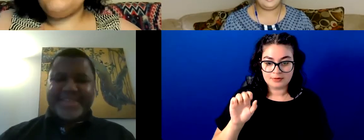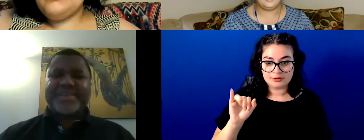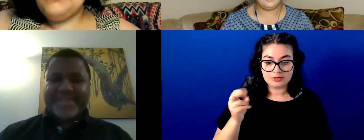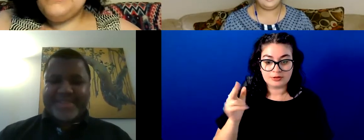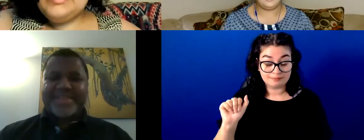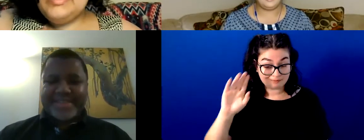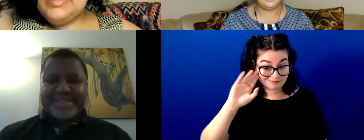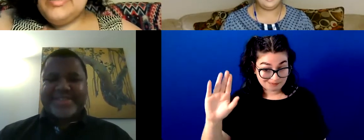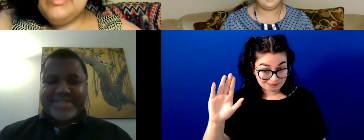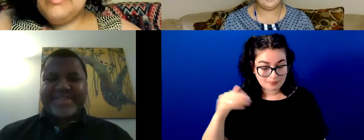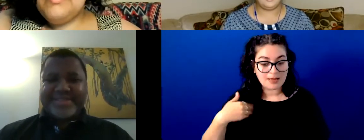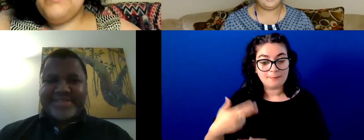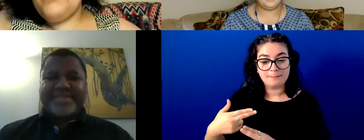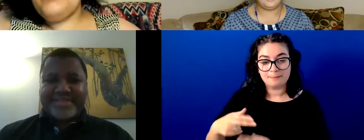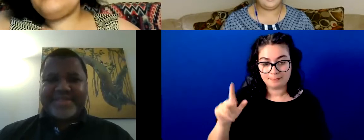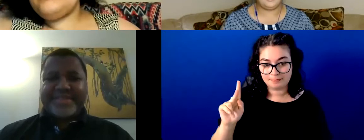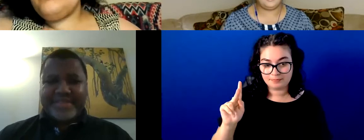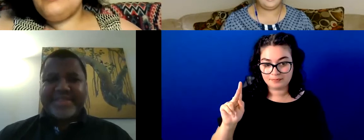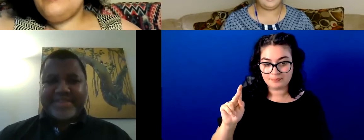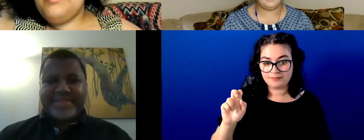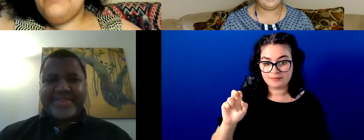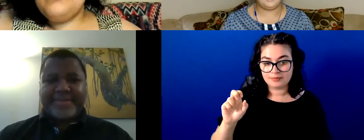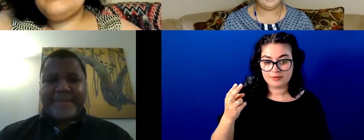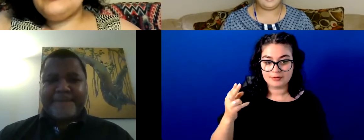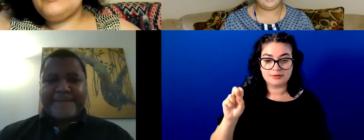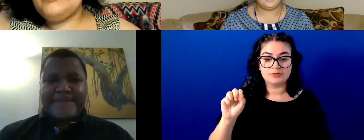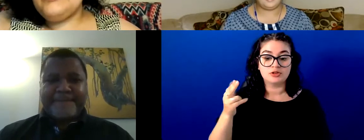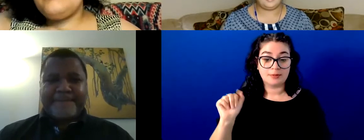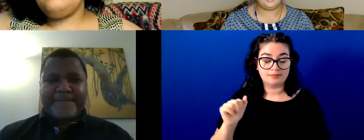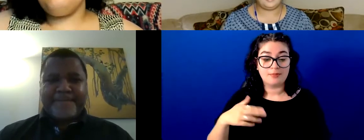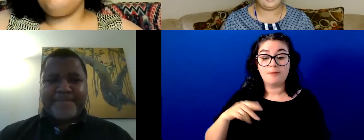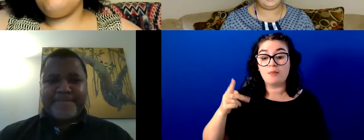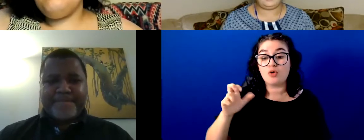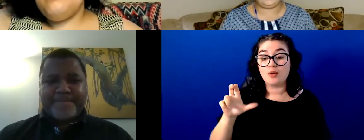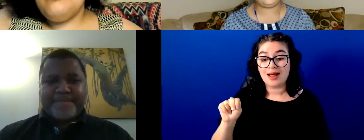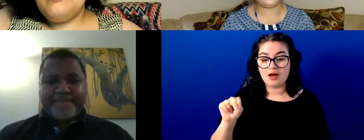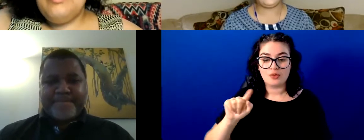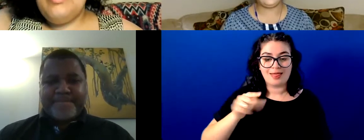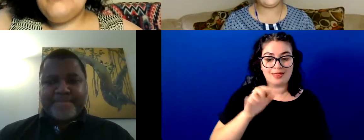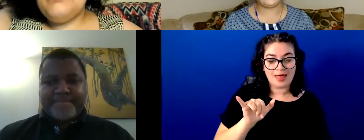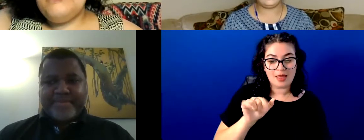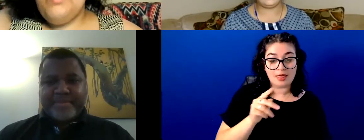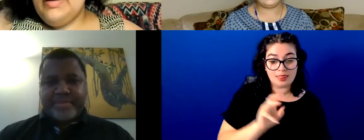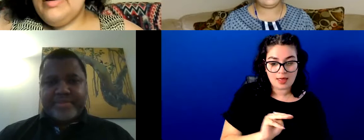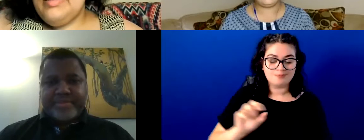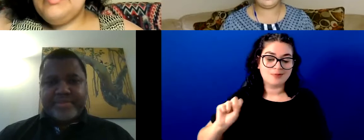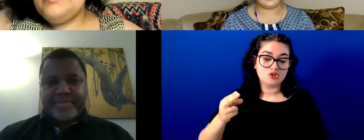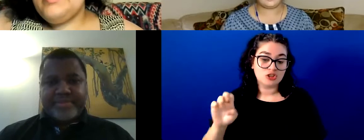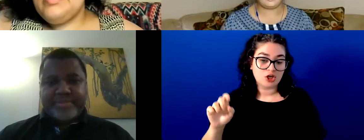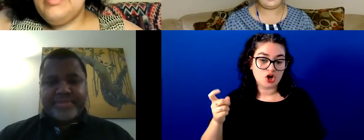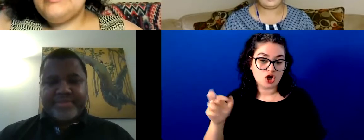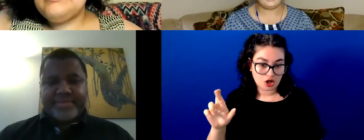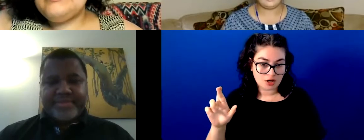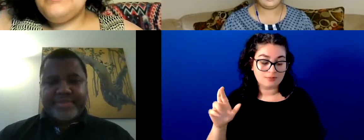So my name is Kehisha. My pronouns are they, them, she, her. I am the Wabanaki